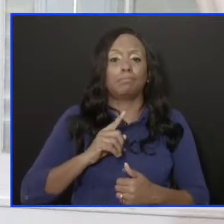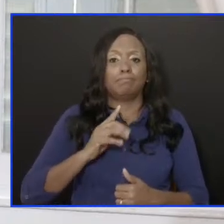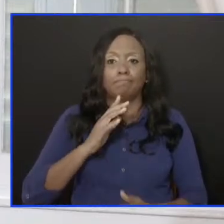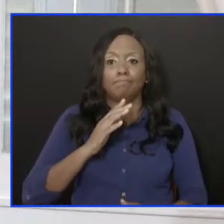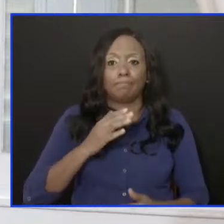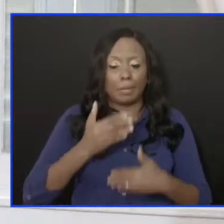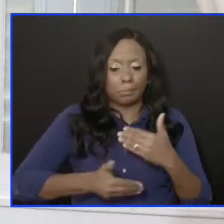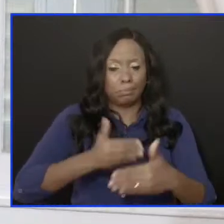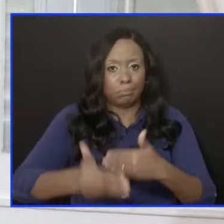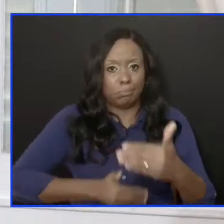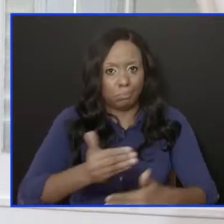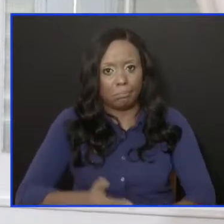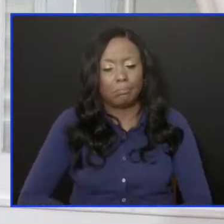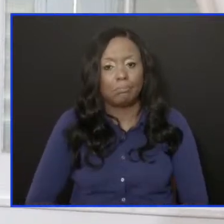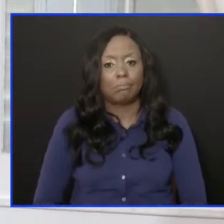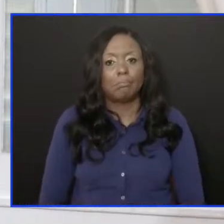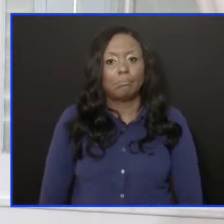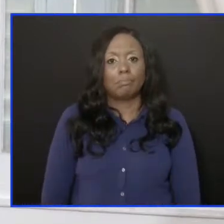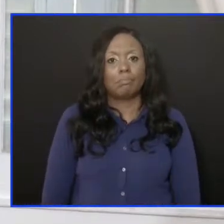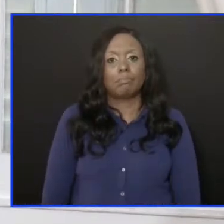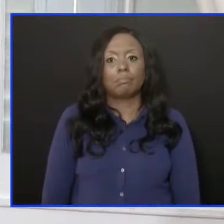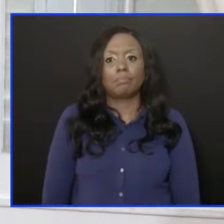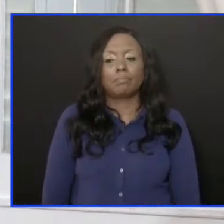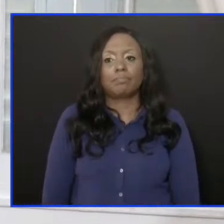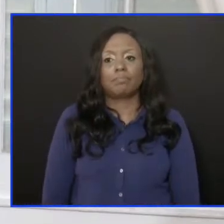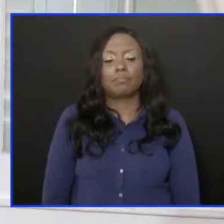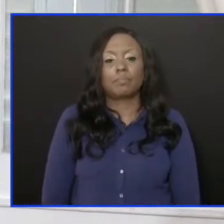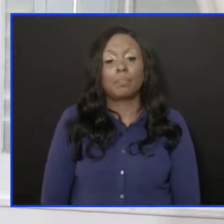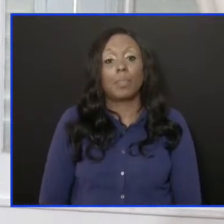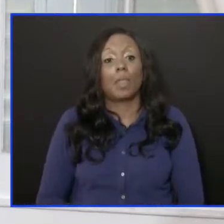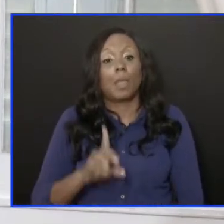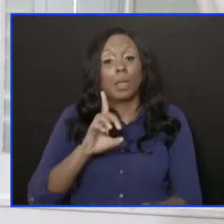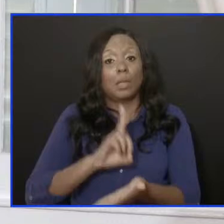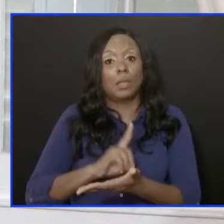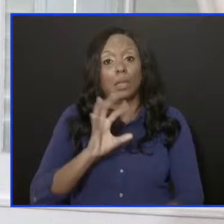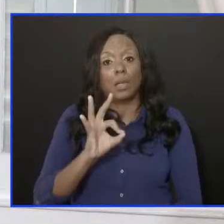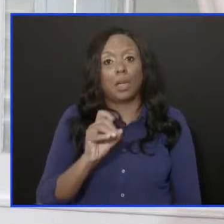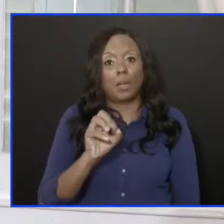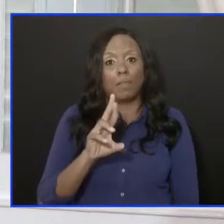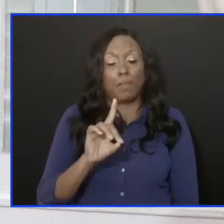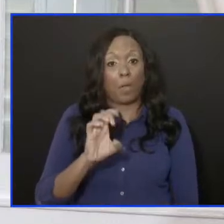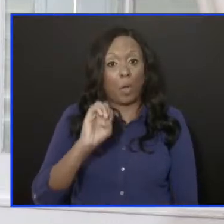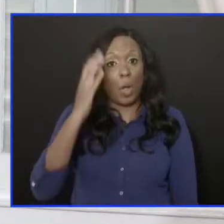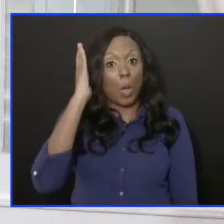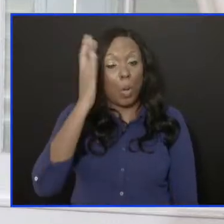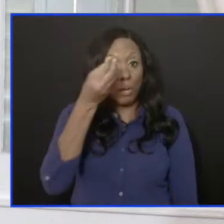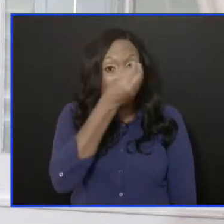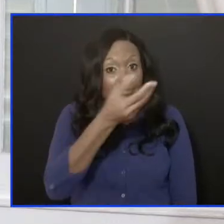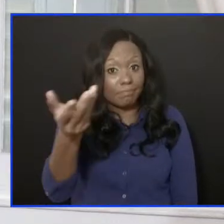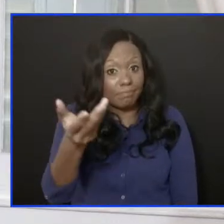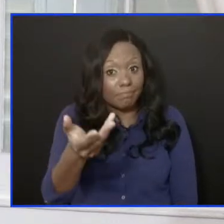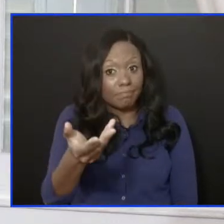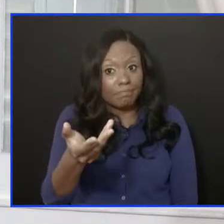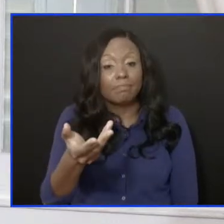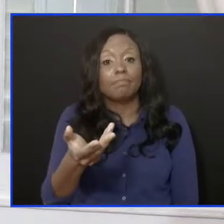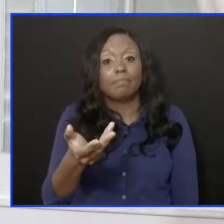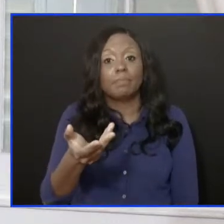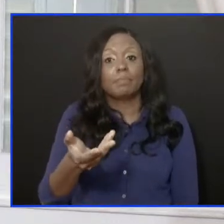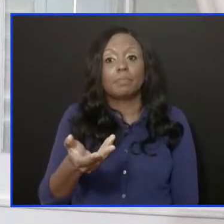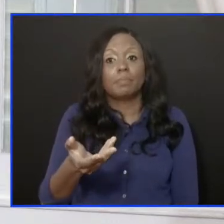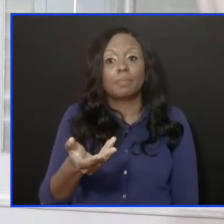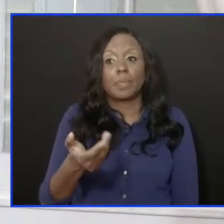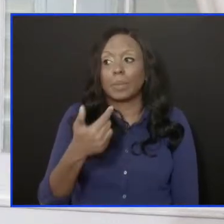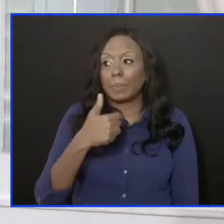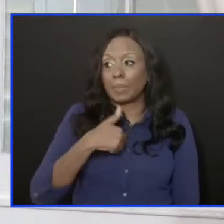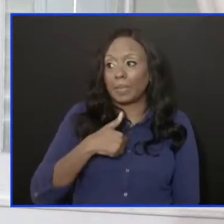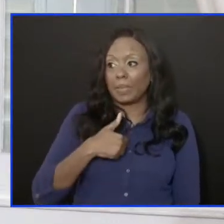in relation to what is happening at the clinical level and within his facilities, and I will come back a